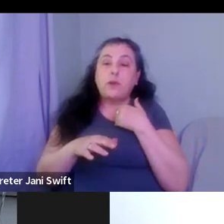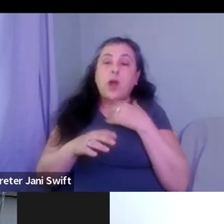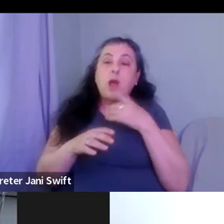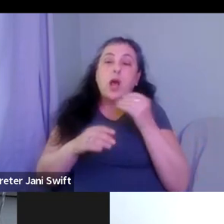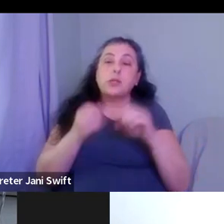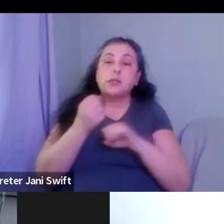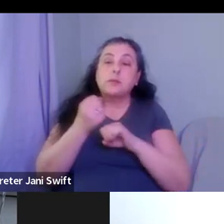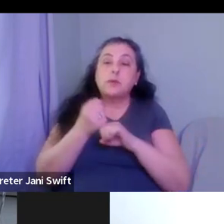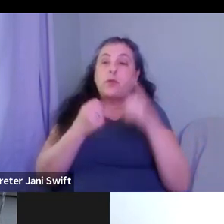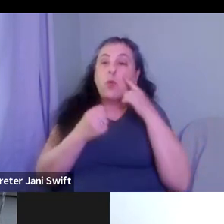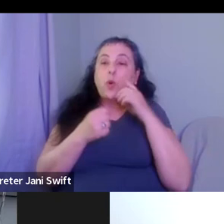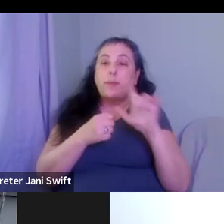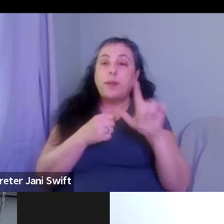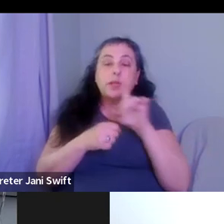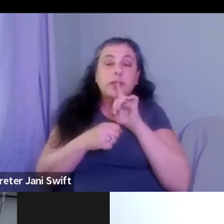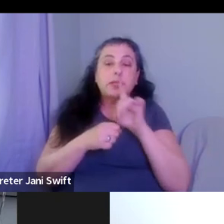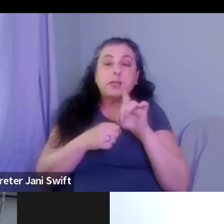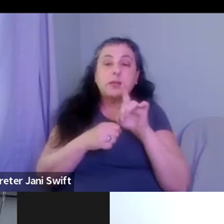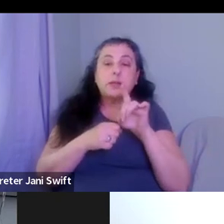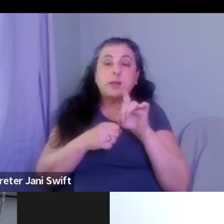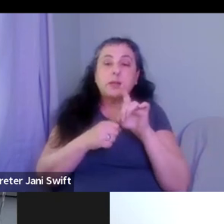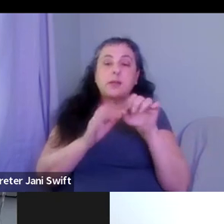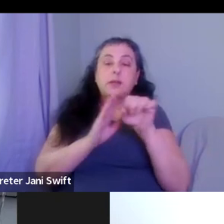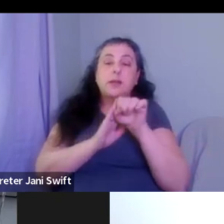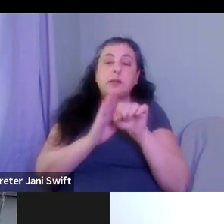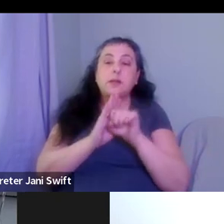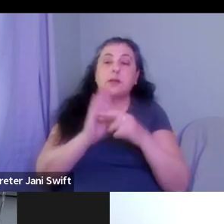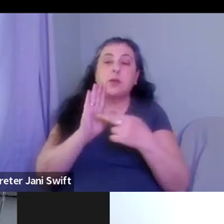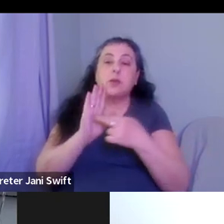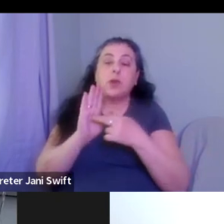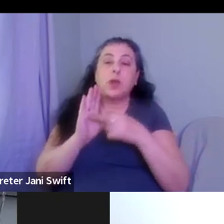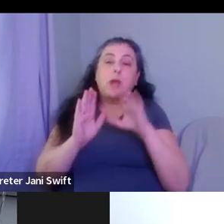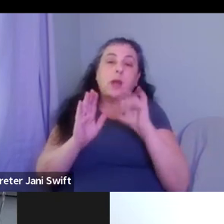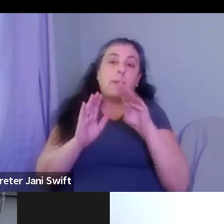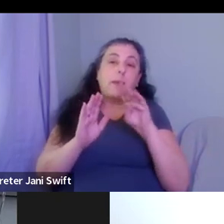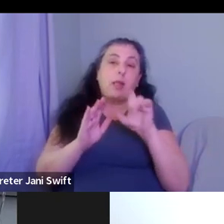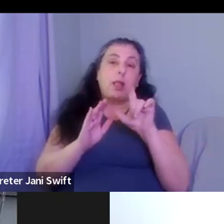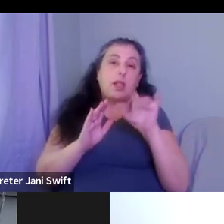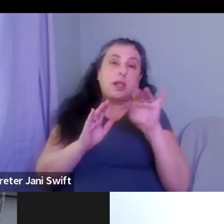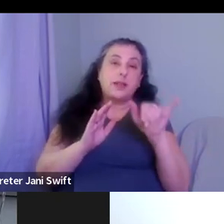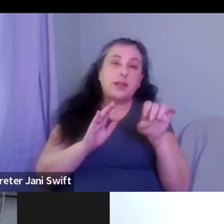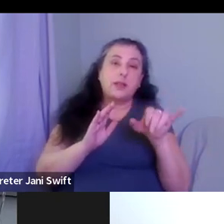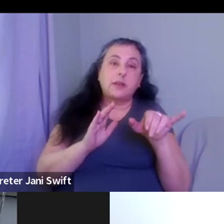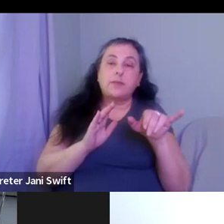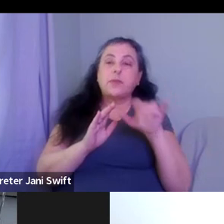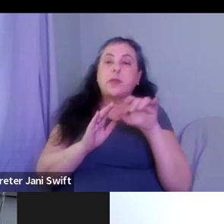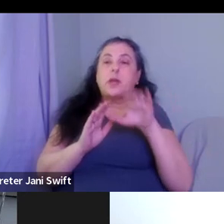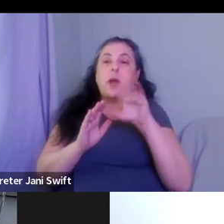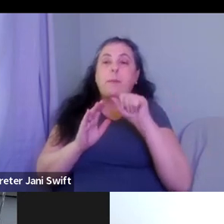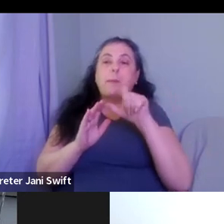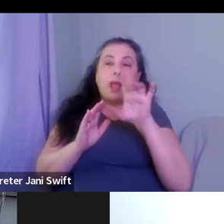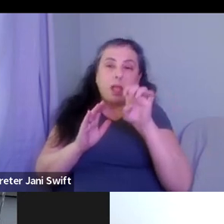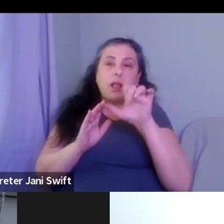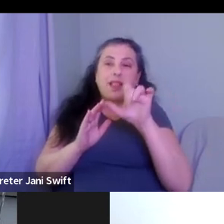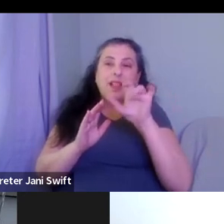sponsor for our bill, which is State Rep Camille Lilly. And we also are